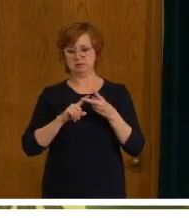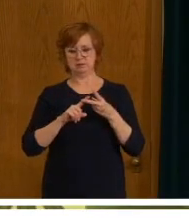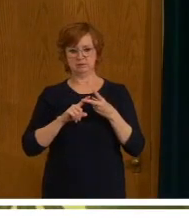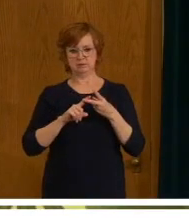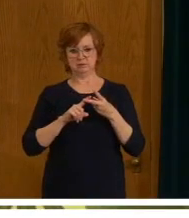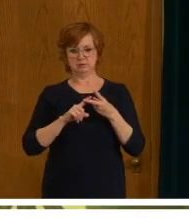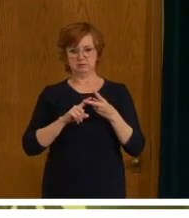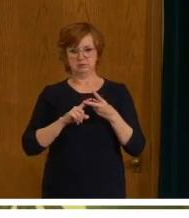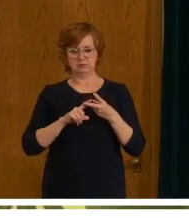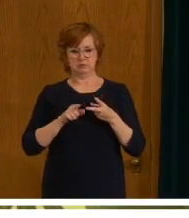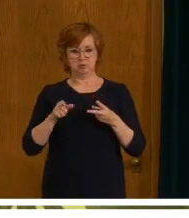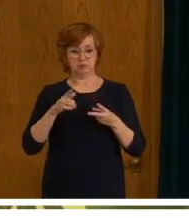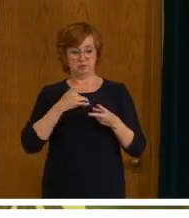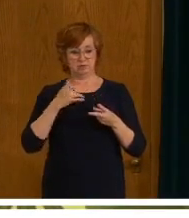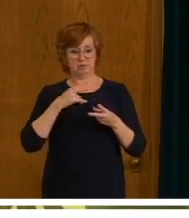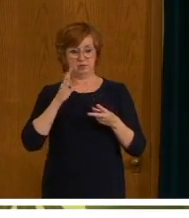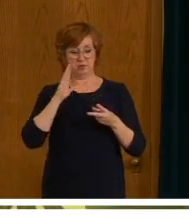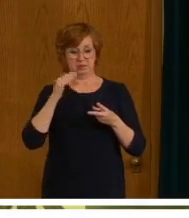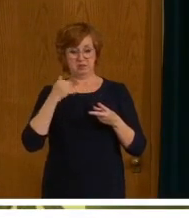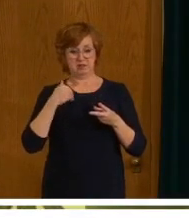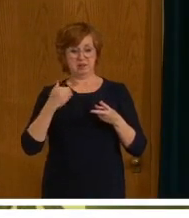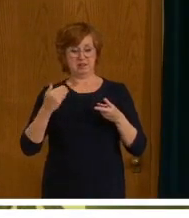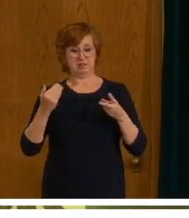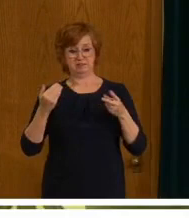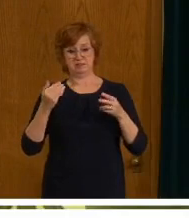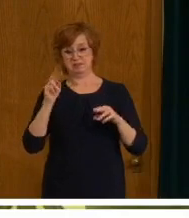a full stadium? We keep mentioning the stadiums in the States.